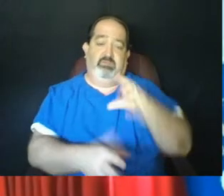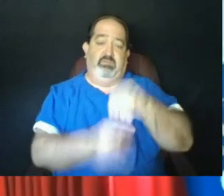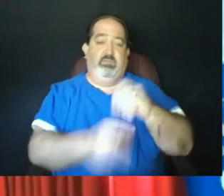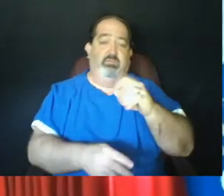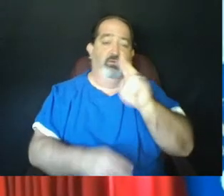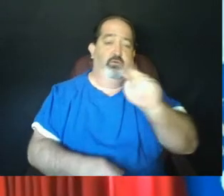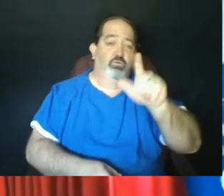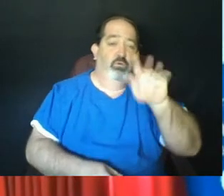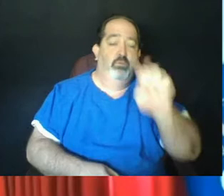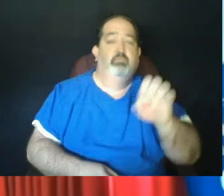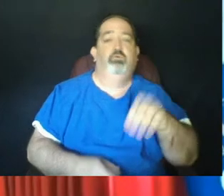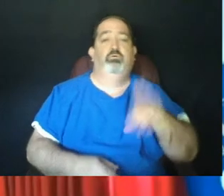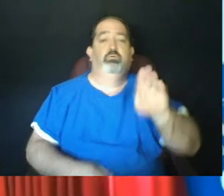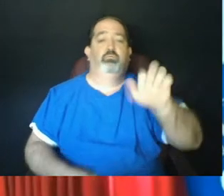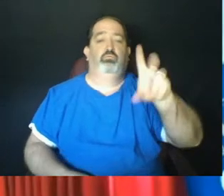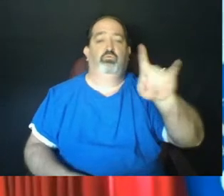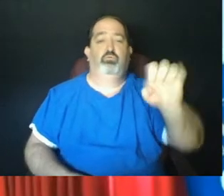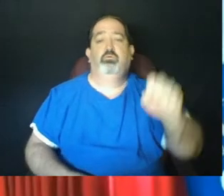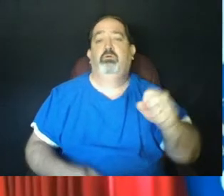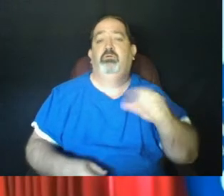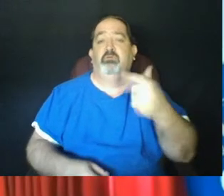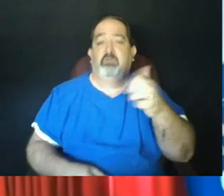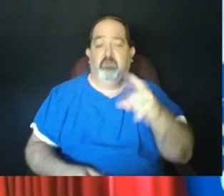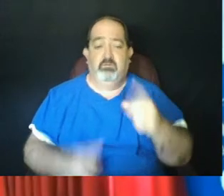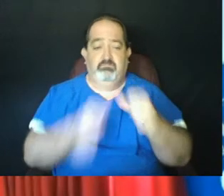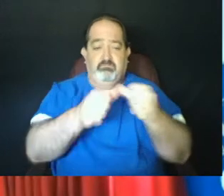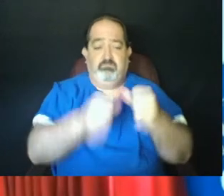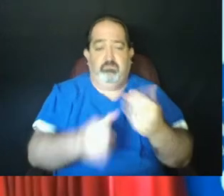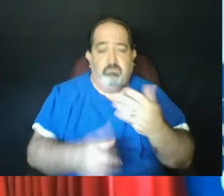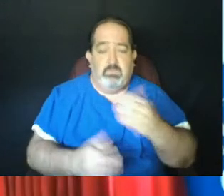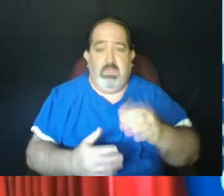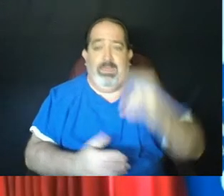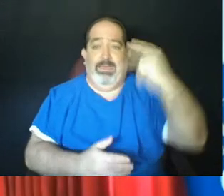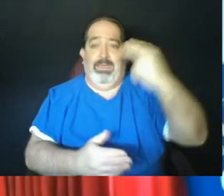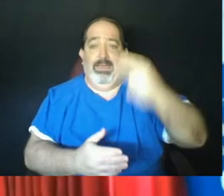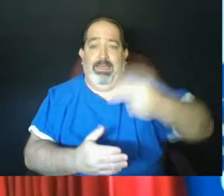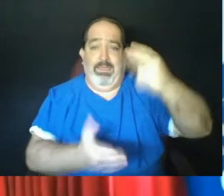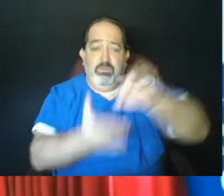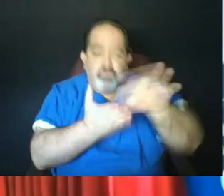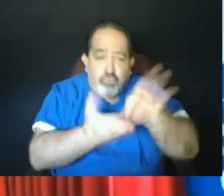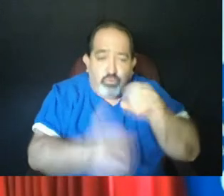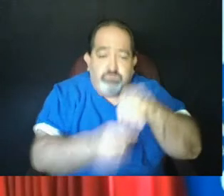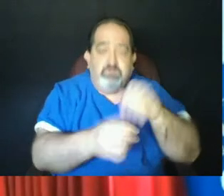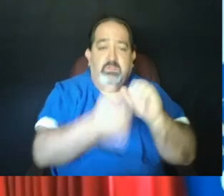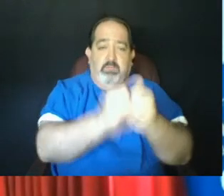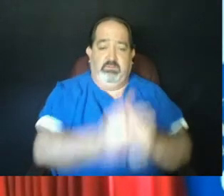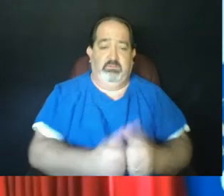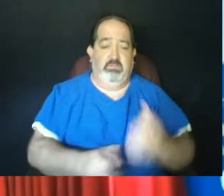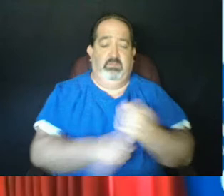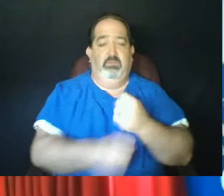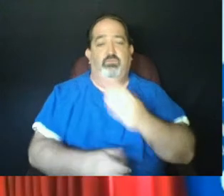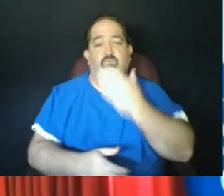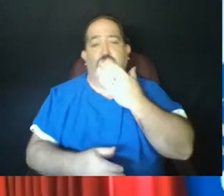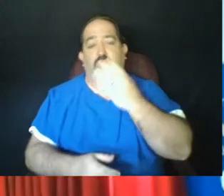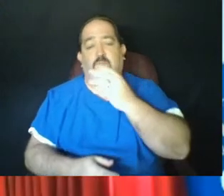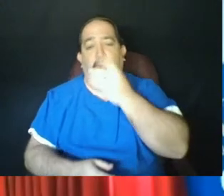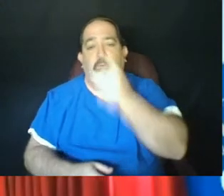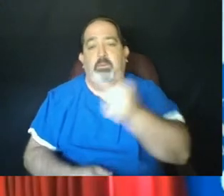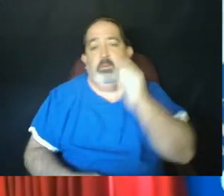Guild. They consistently receive high scores in competitions, and they brew not only delicious wines, ciders,